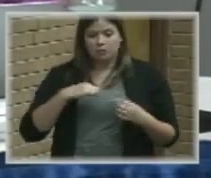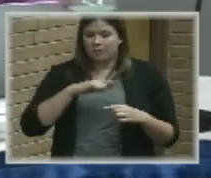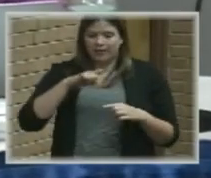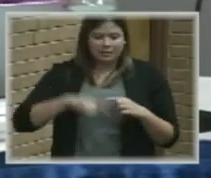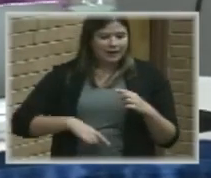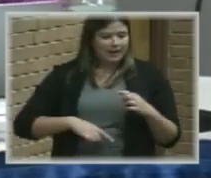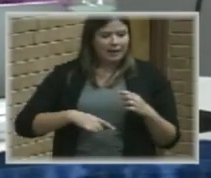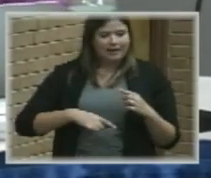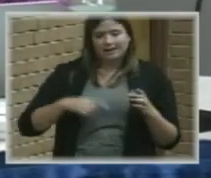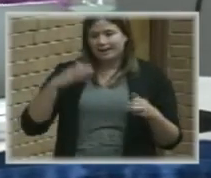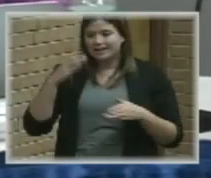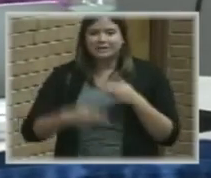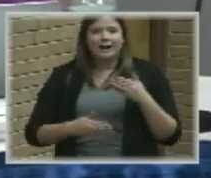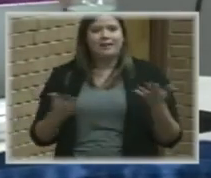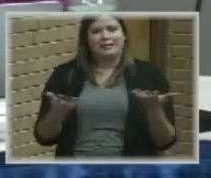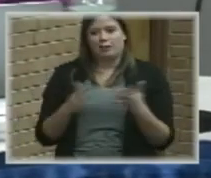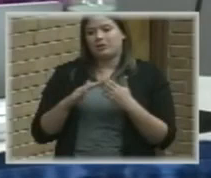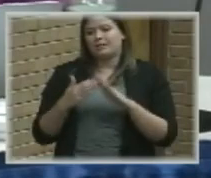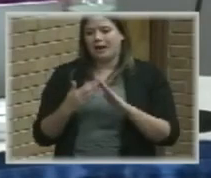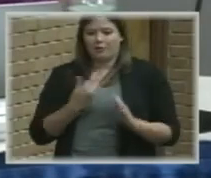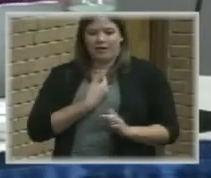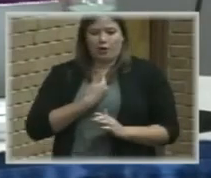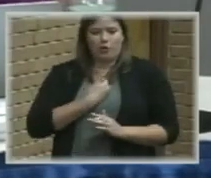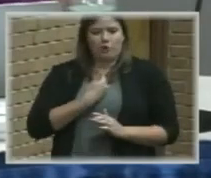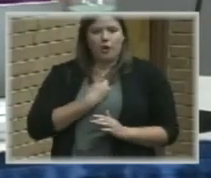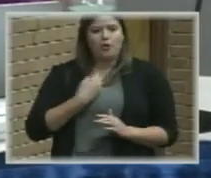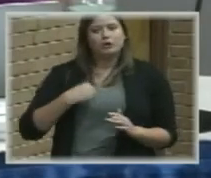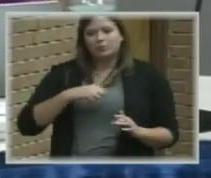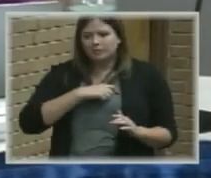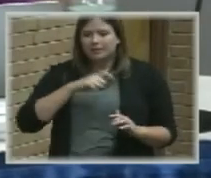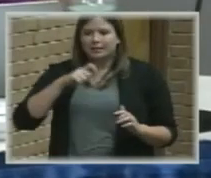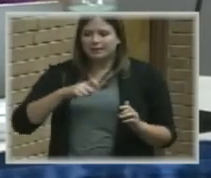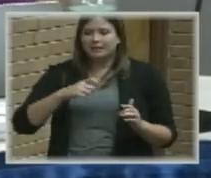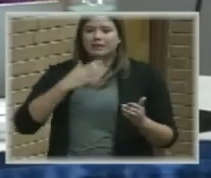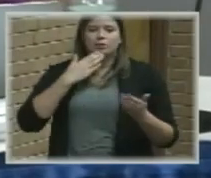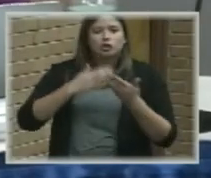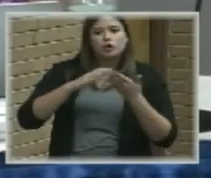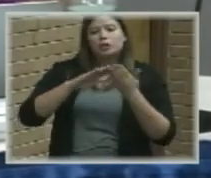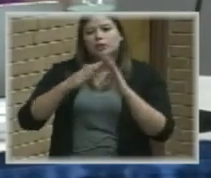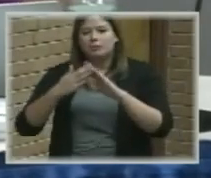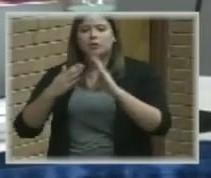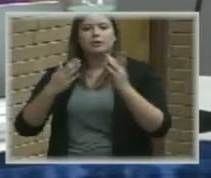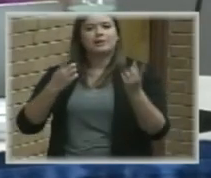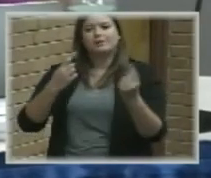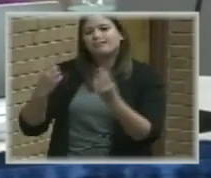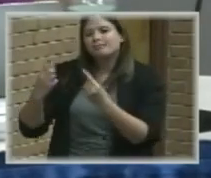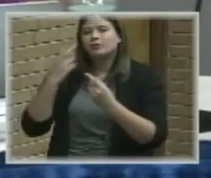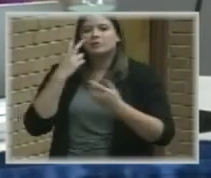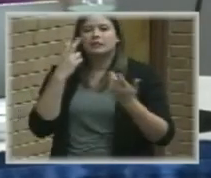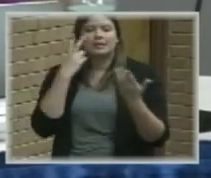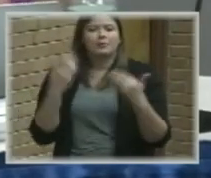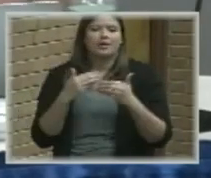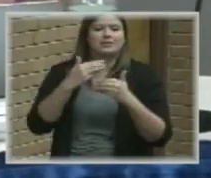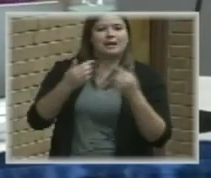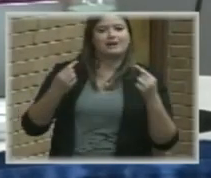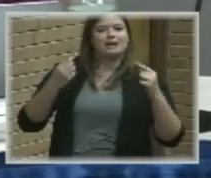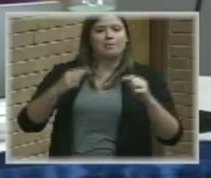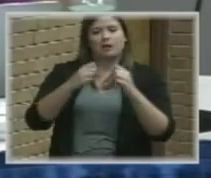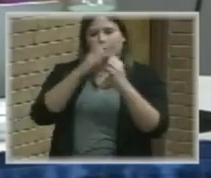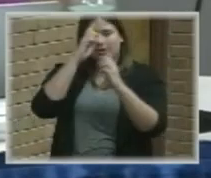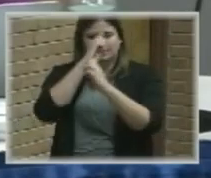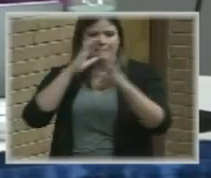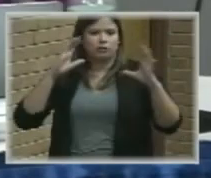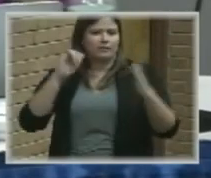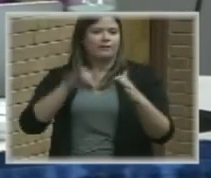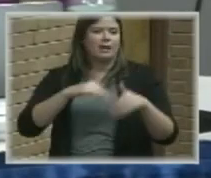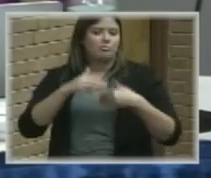here in town on our own. So we hope we'll have some good community turnout to see the next stage in the conceptualizing